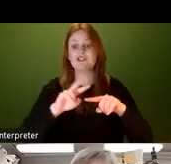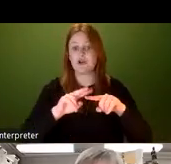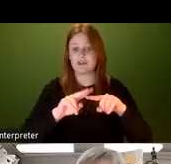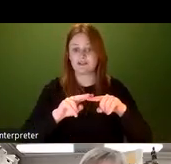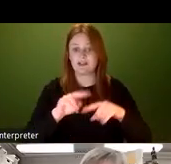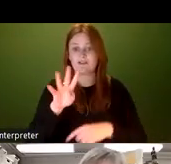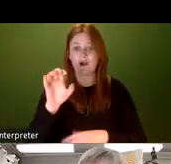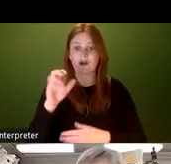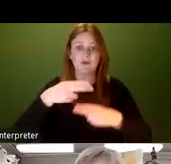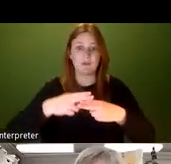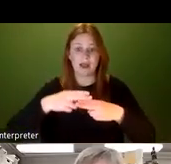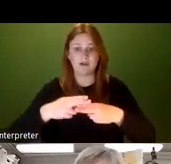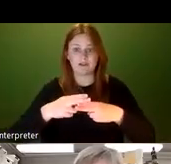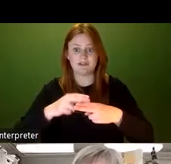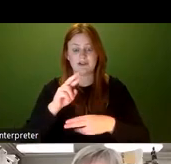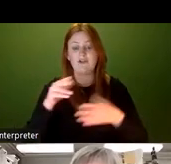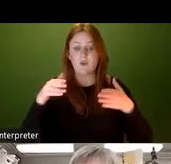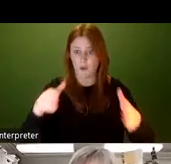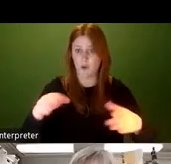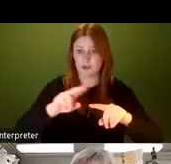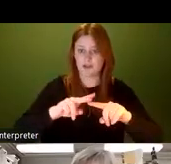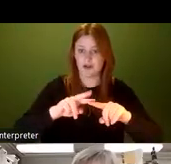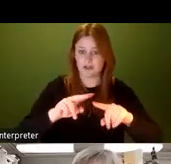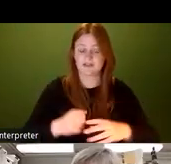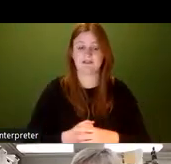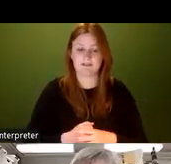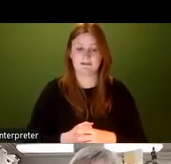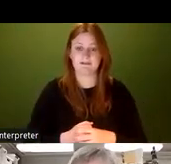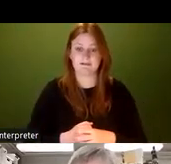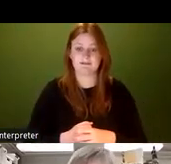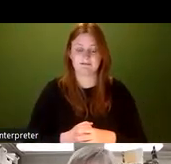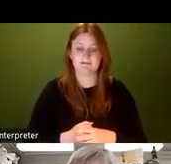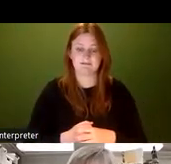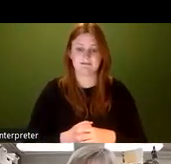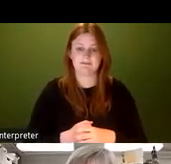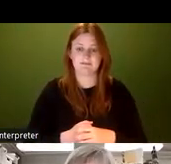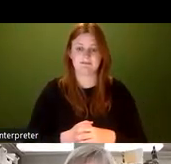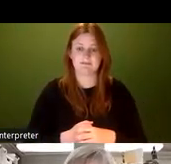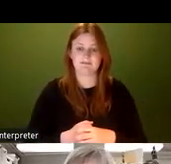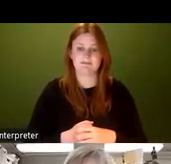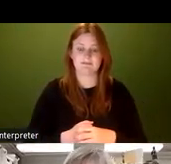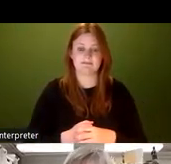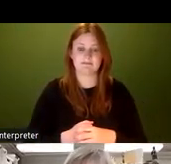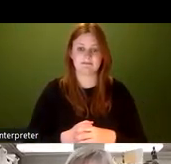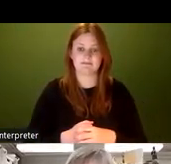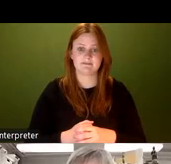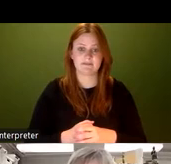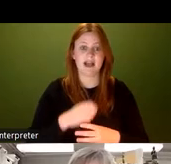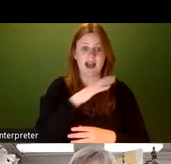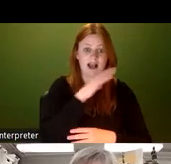400 pounds of road salt, which is something I became much more aware of in